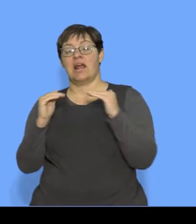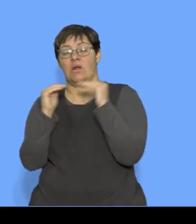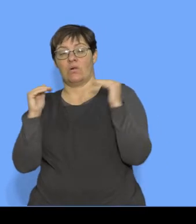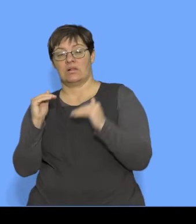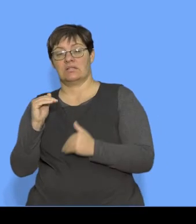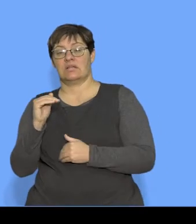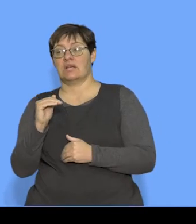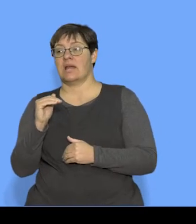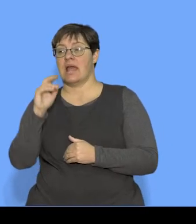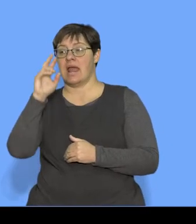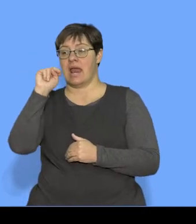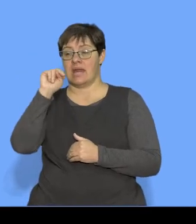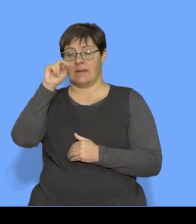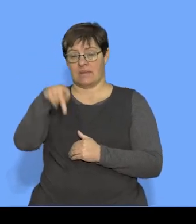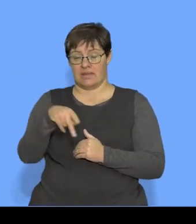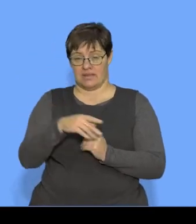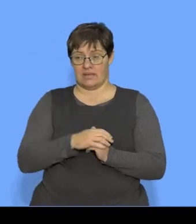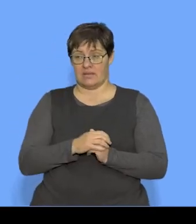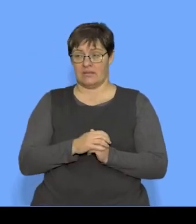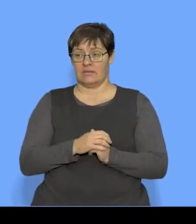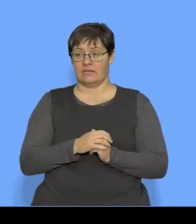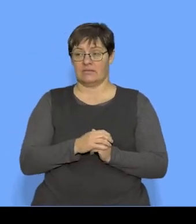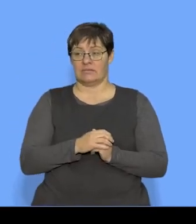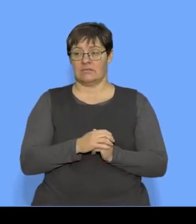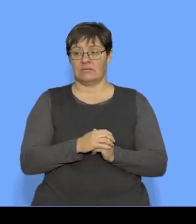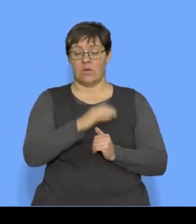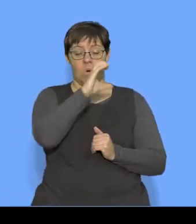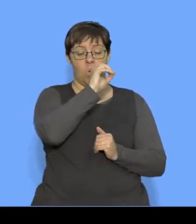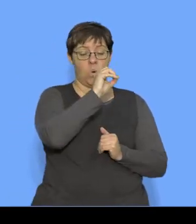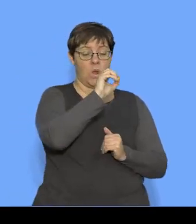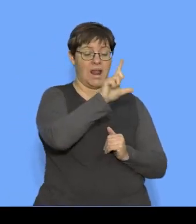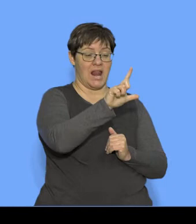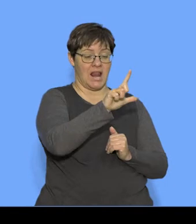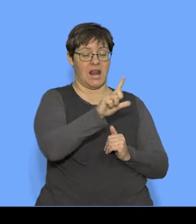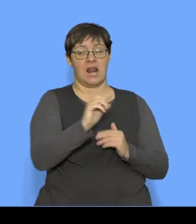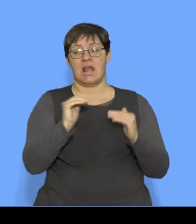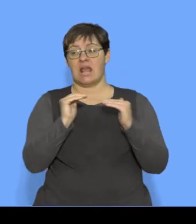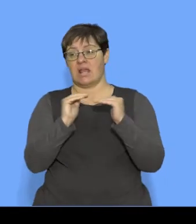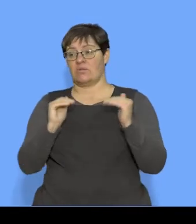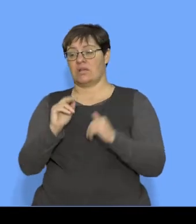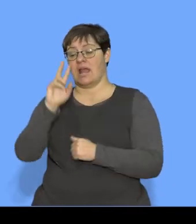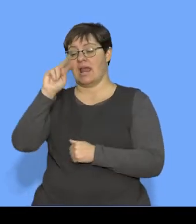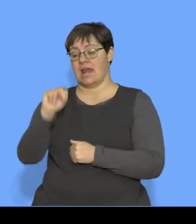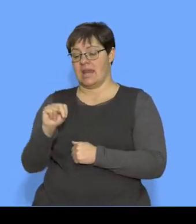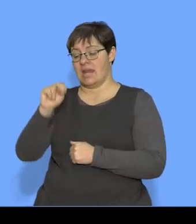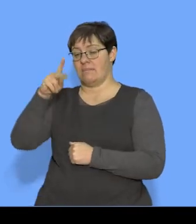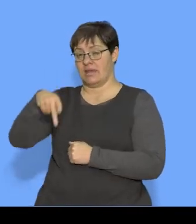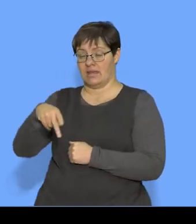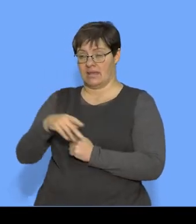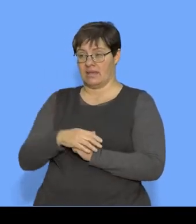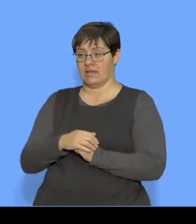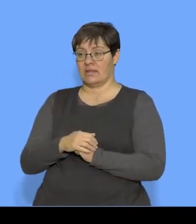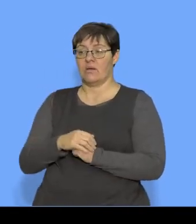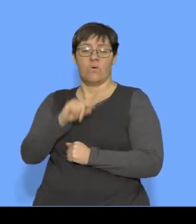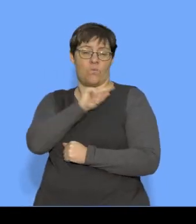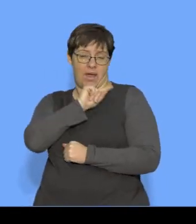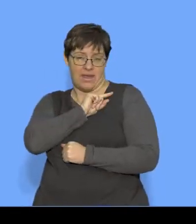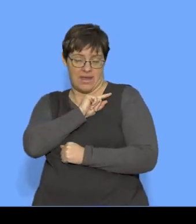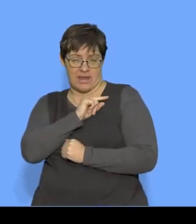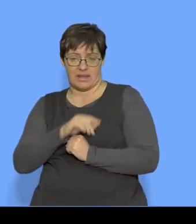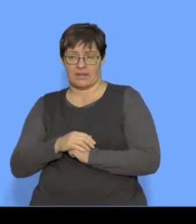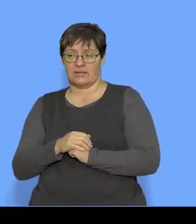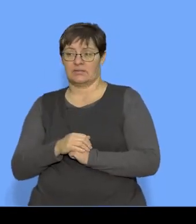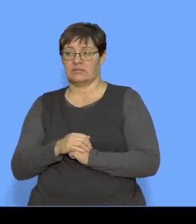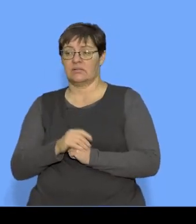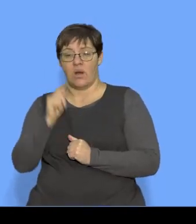to NP. So OL is equals to NP, right? And